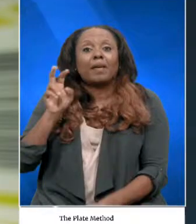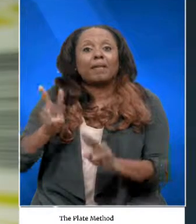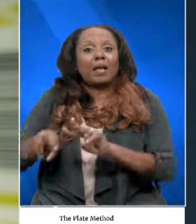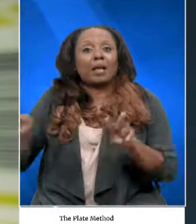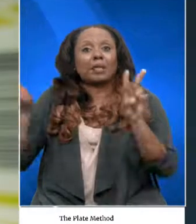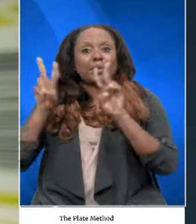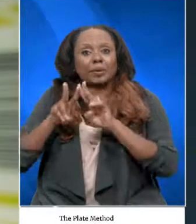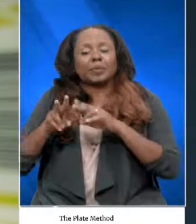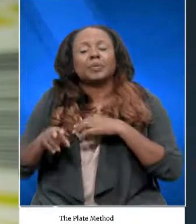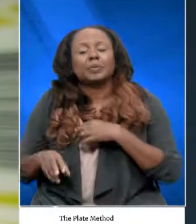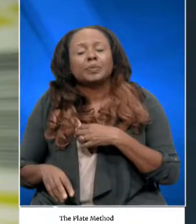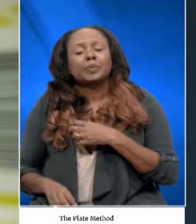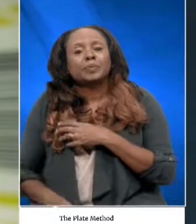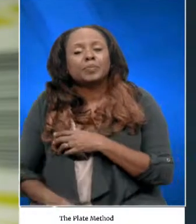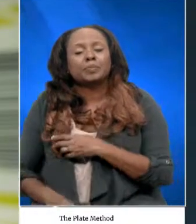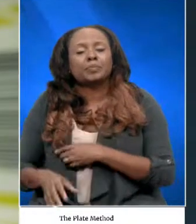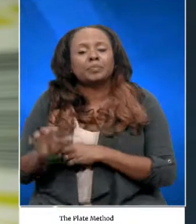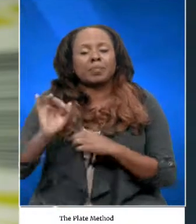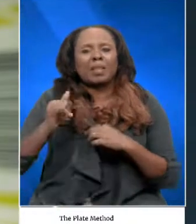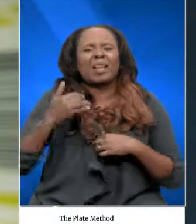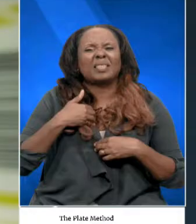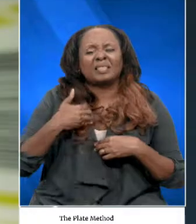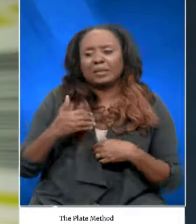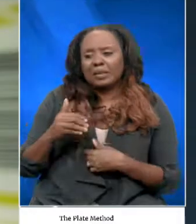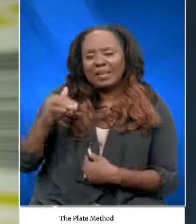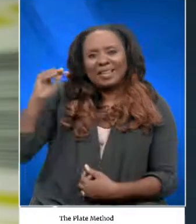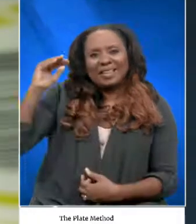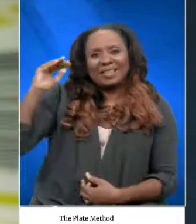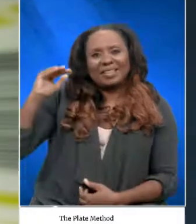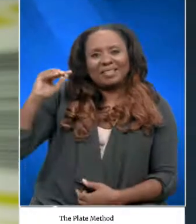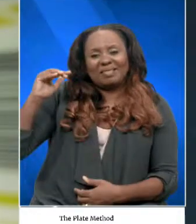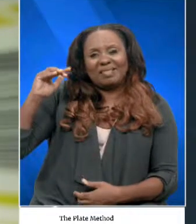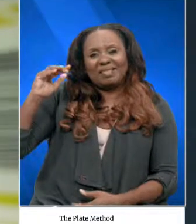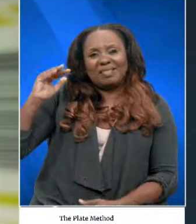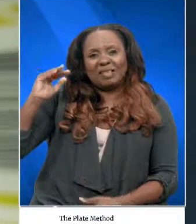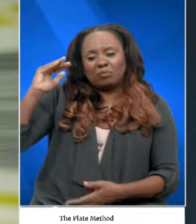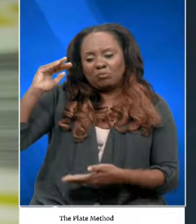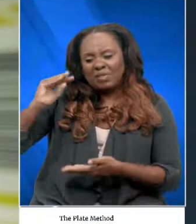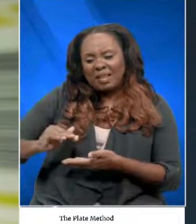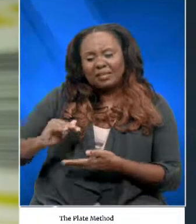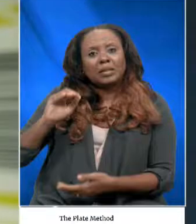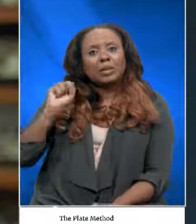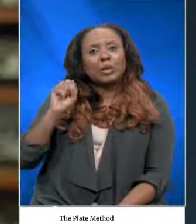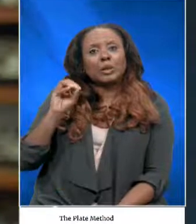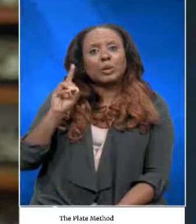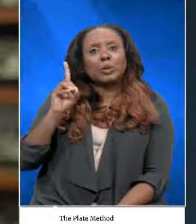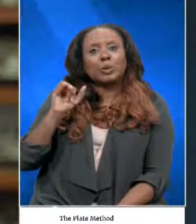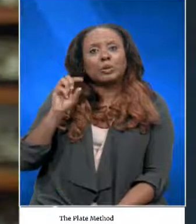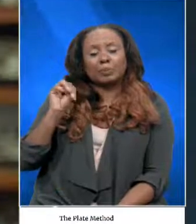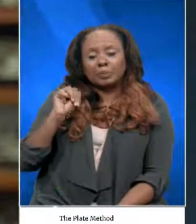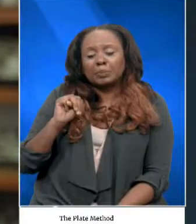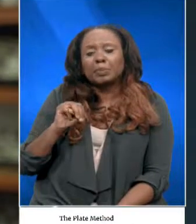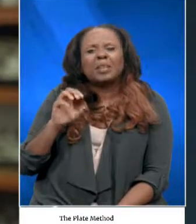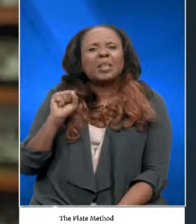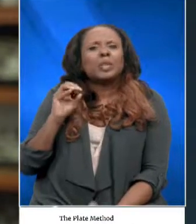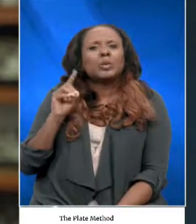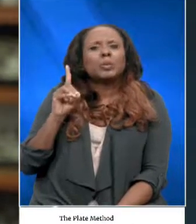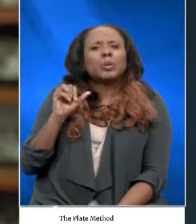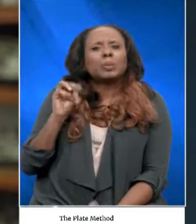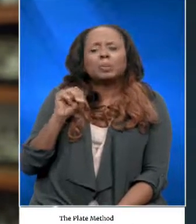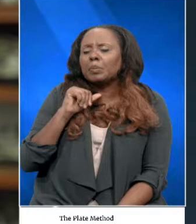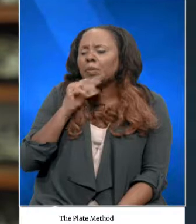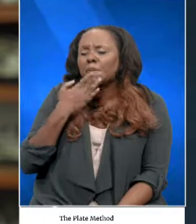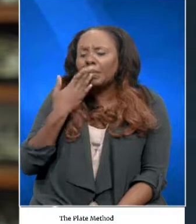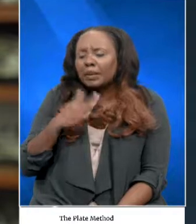22% of the daily value, and it has in less sodium at 85 milligrams, which makes up 4%. So the sodium isn't bad, and